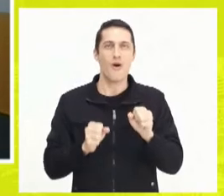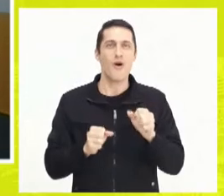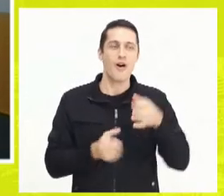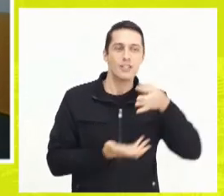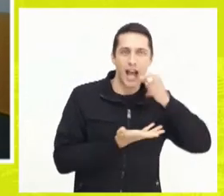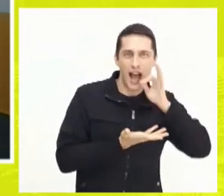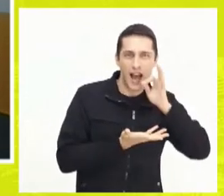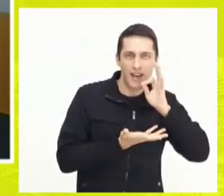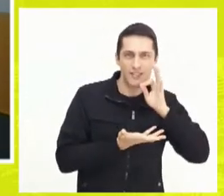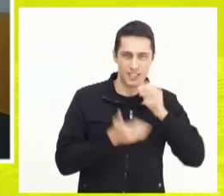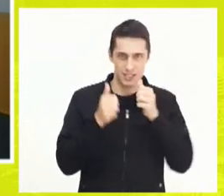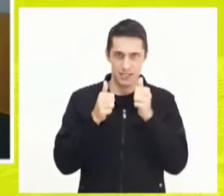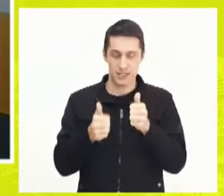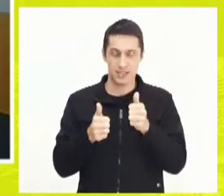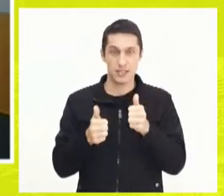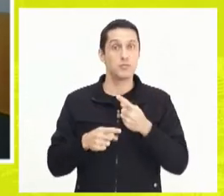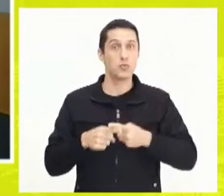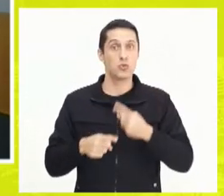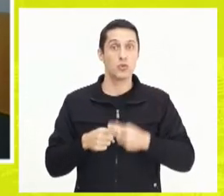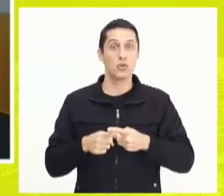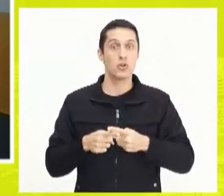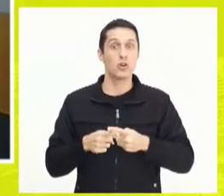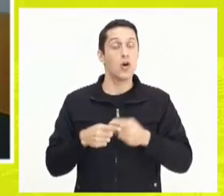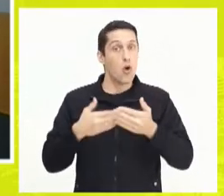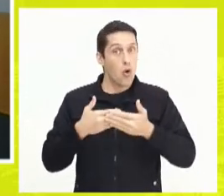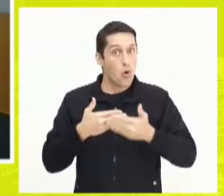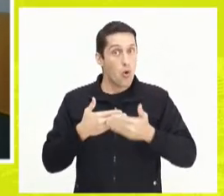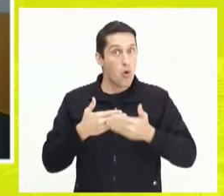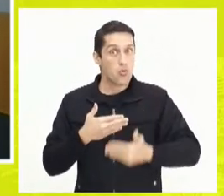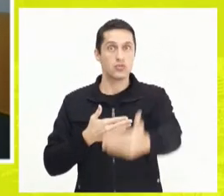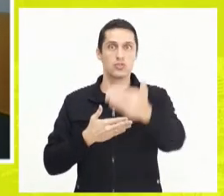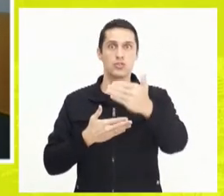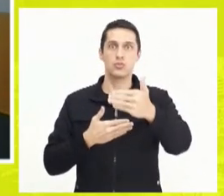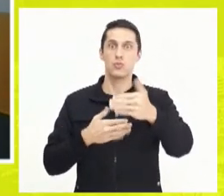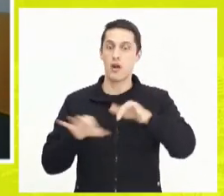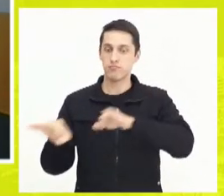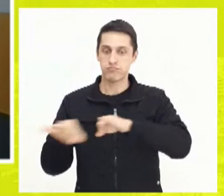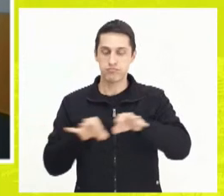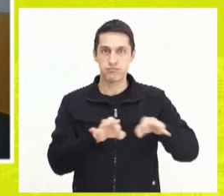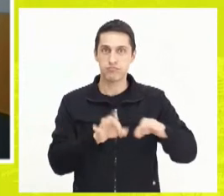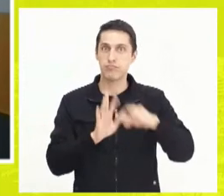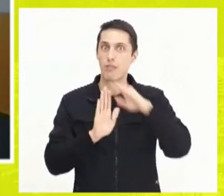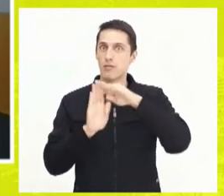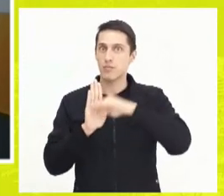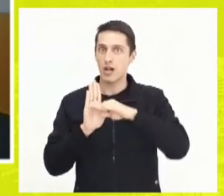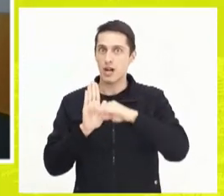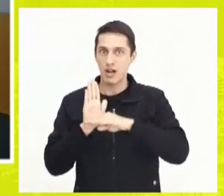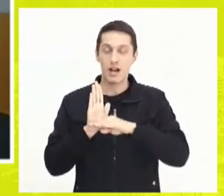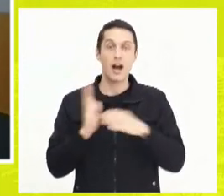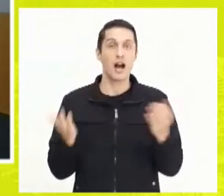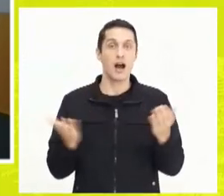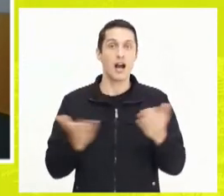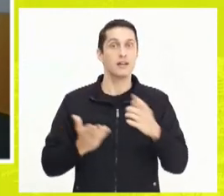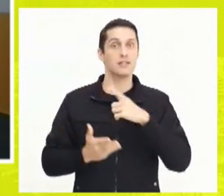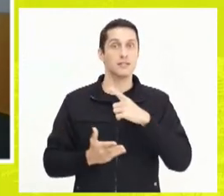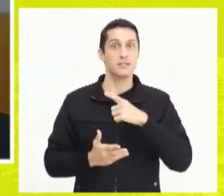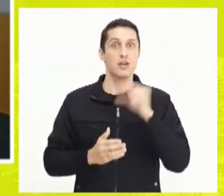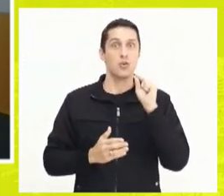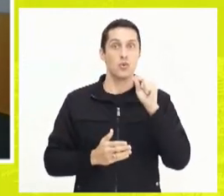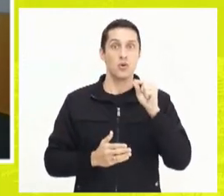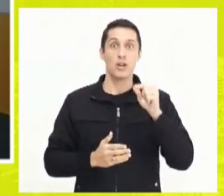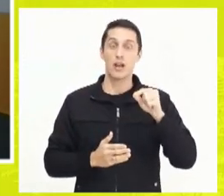really you know get some more coffee drink some water the ms infocomm brazil